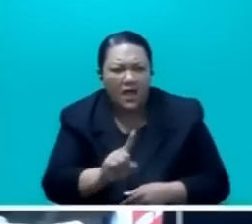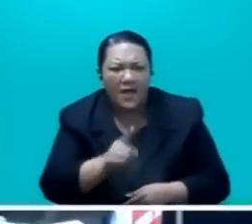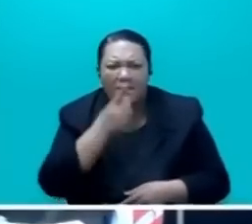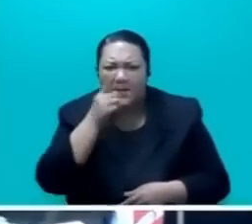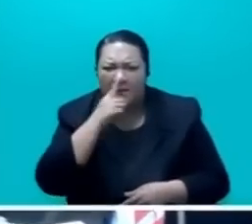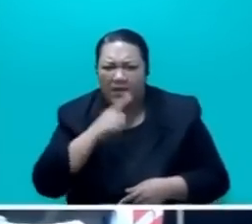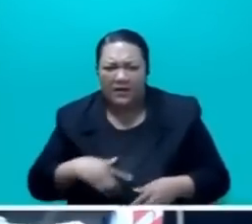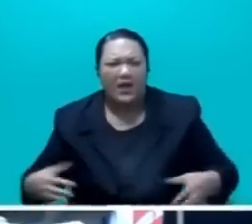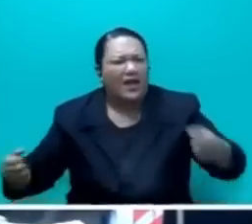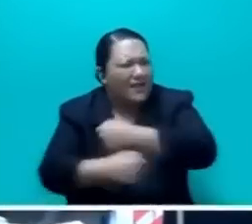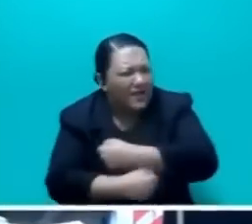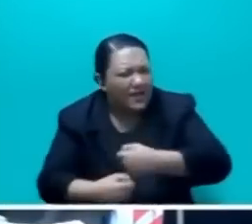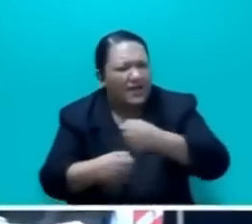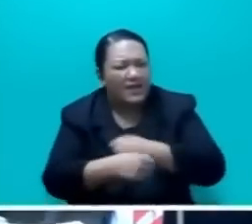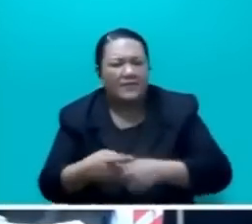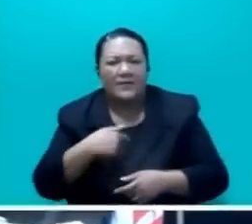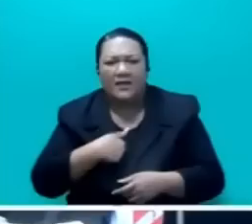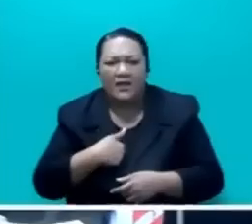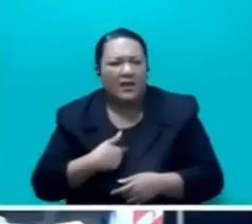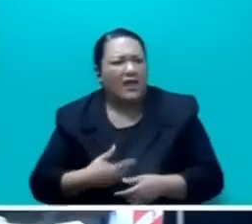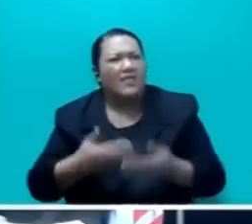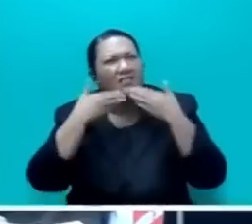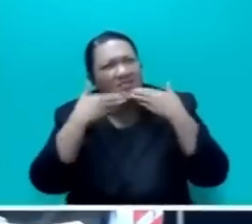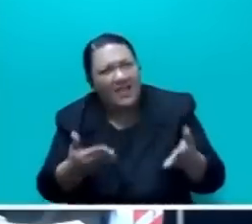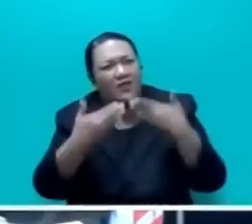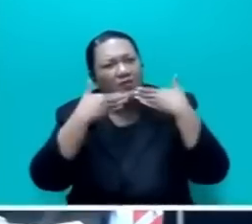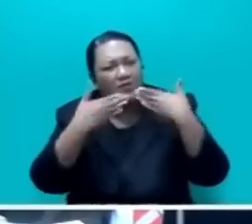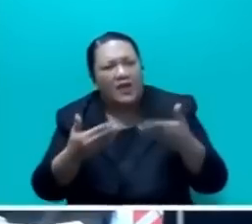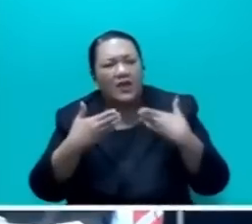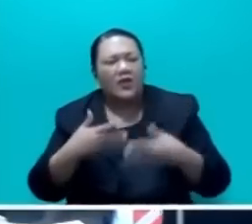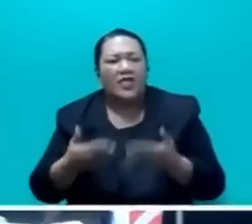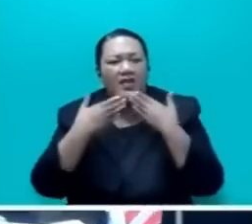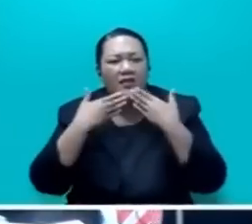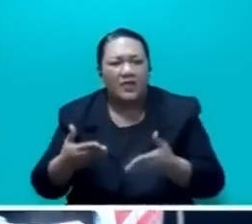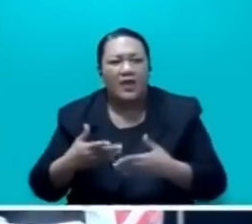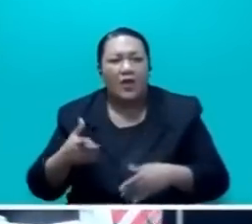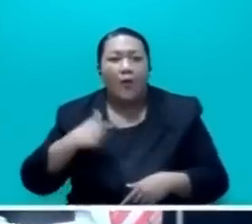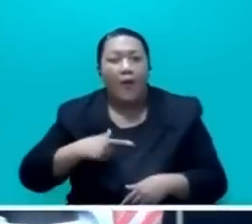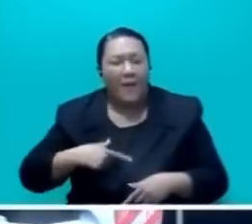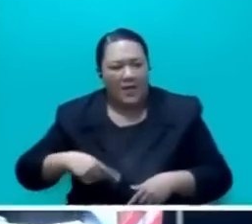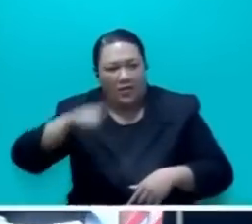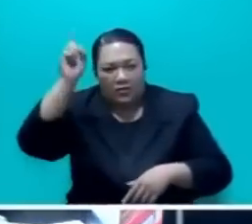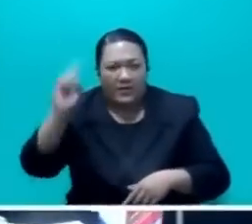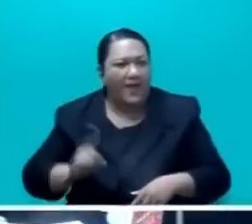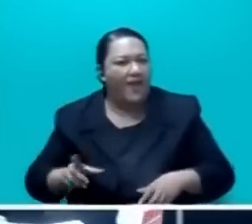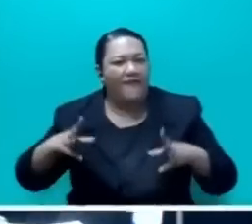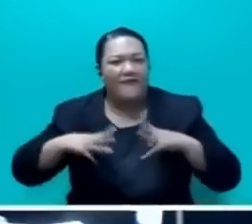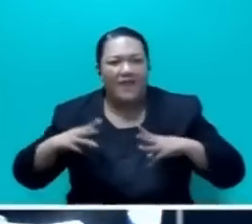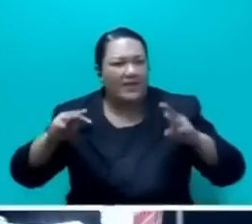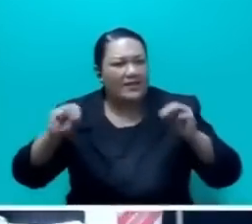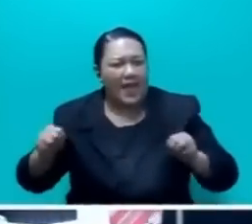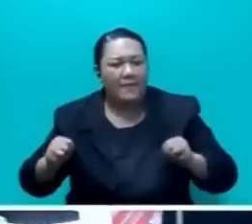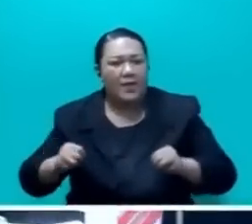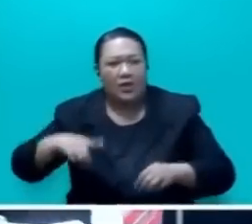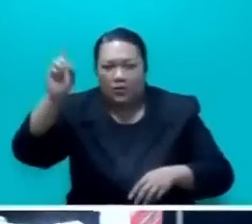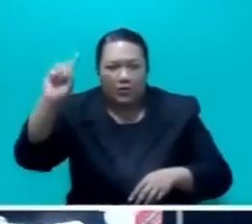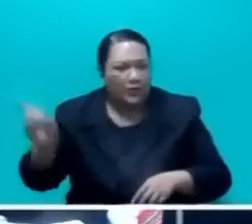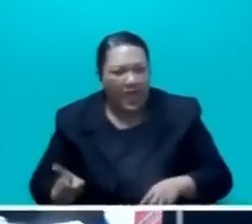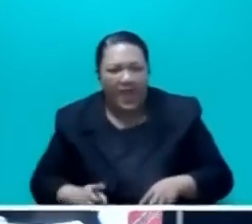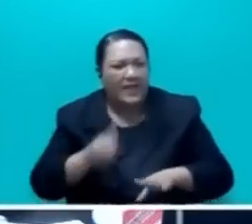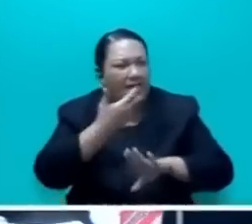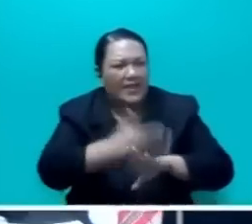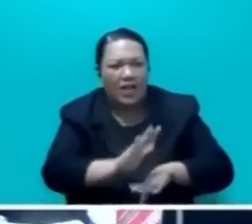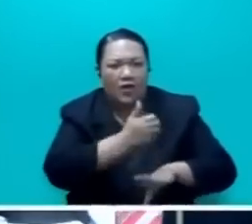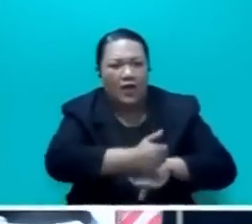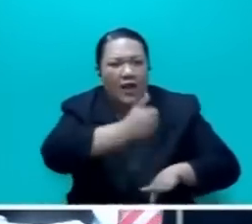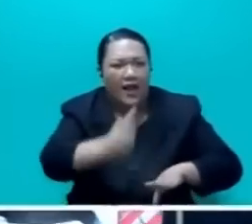them. Because this is finally a new freedom. The freedom this coalition government gave to them, that you now